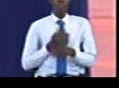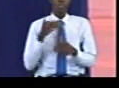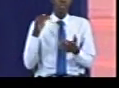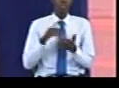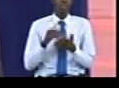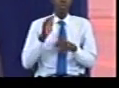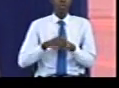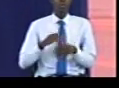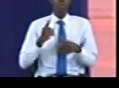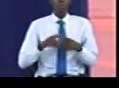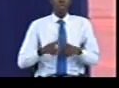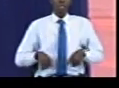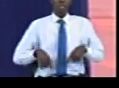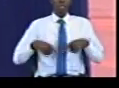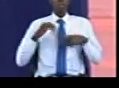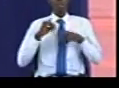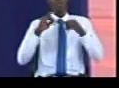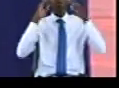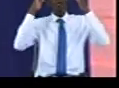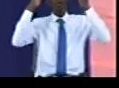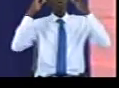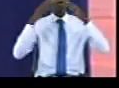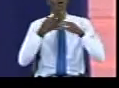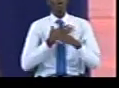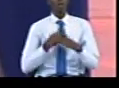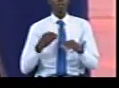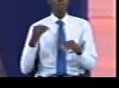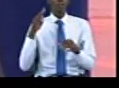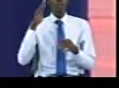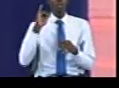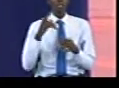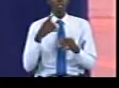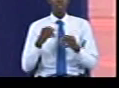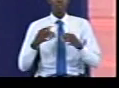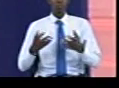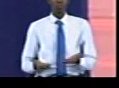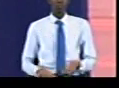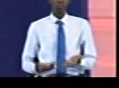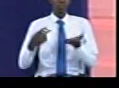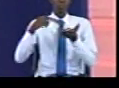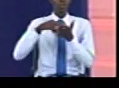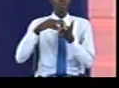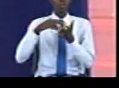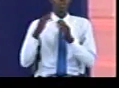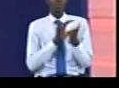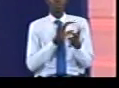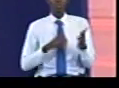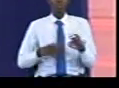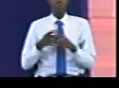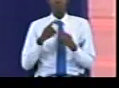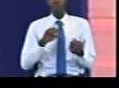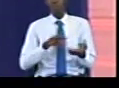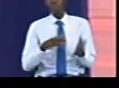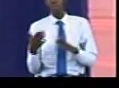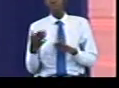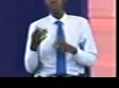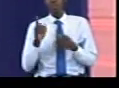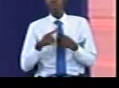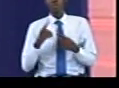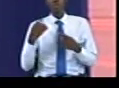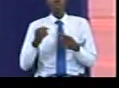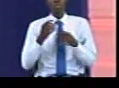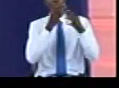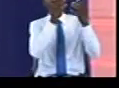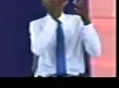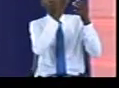the resurrection of Jesus Christ from the dead, to an inheritance incorruptible and undefiled, that